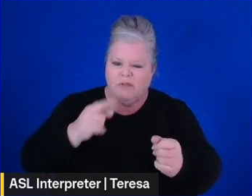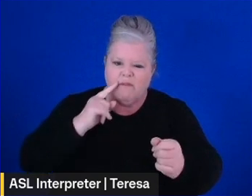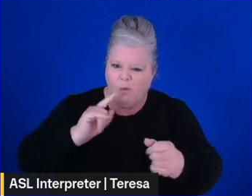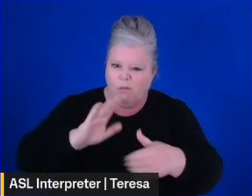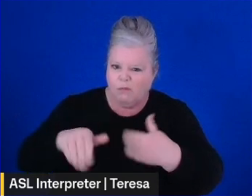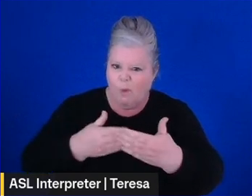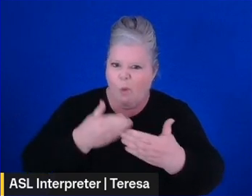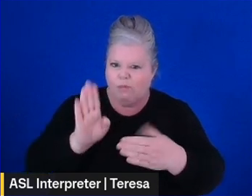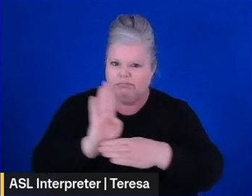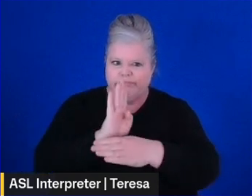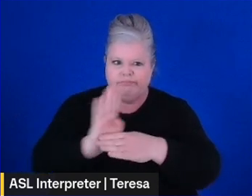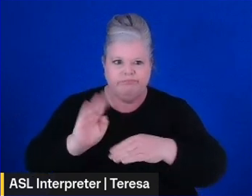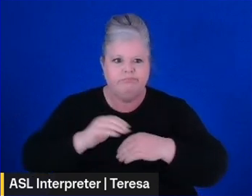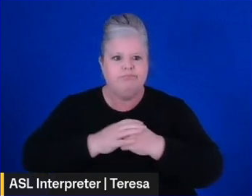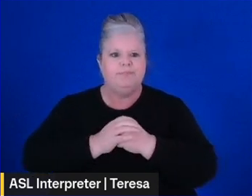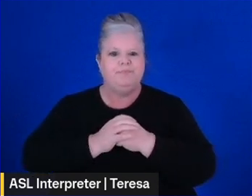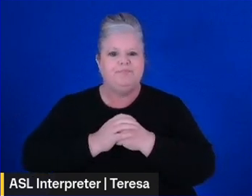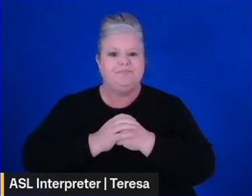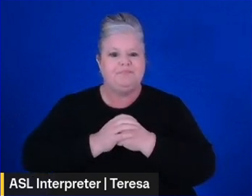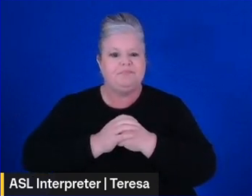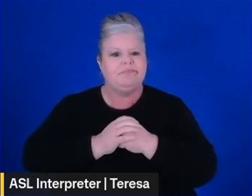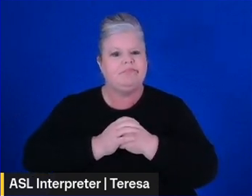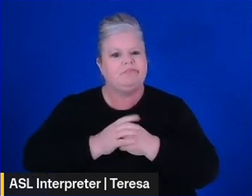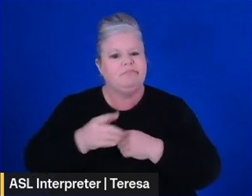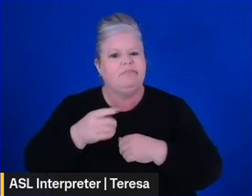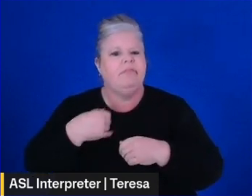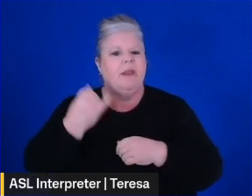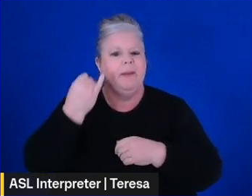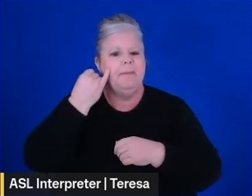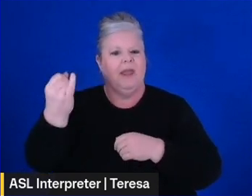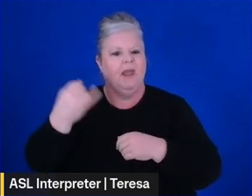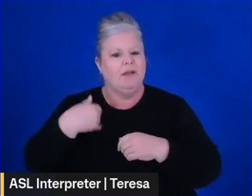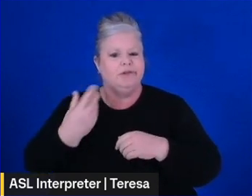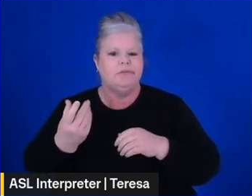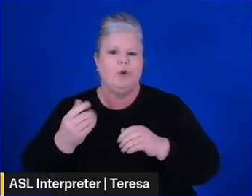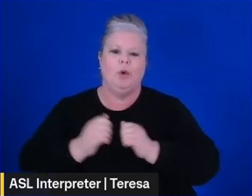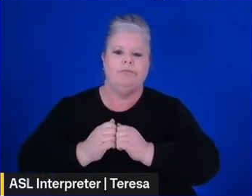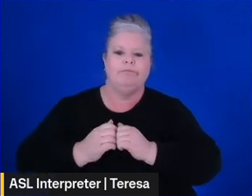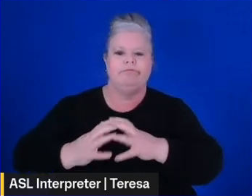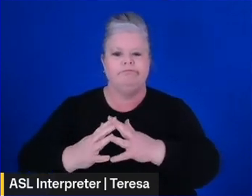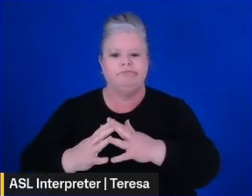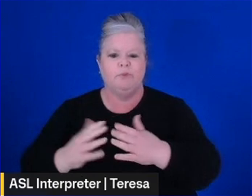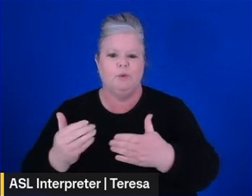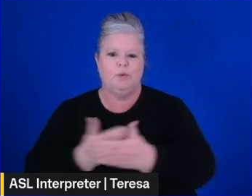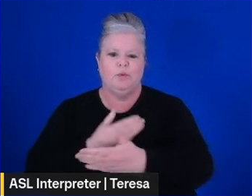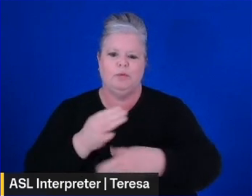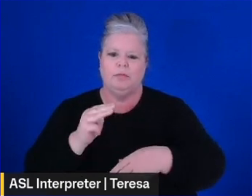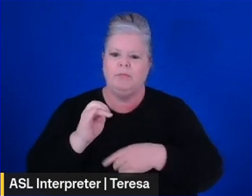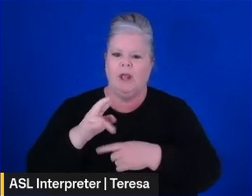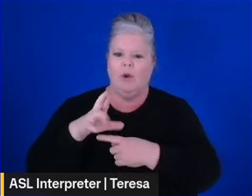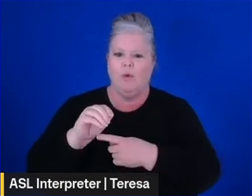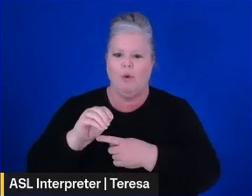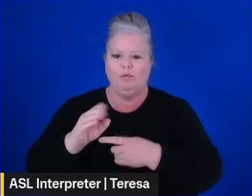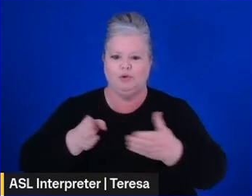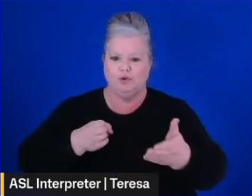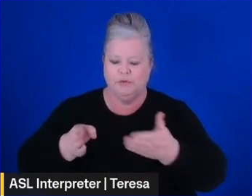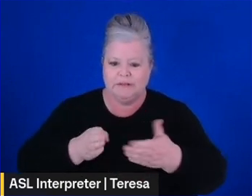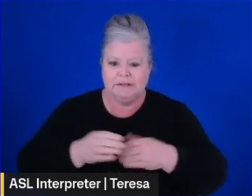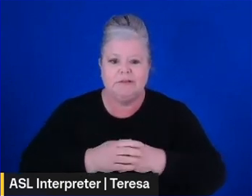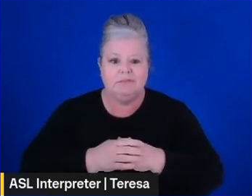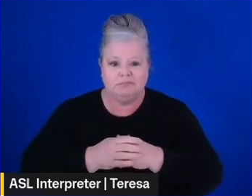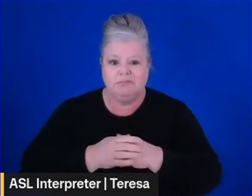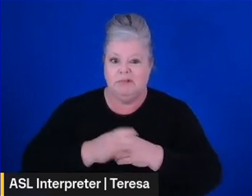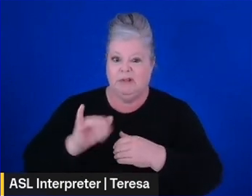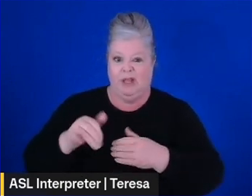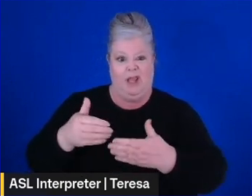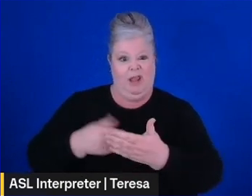example, imagine you are deploying a microservices application. Basically, traditionally, you will